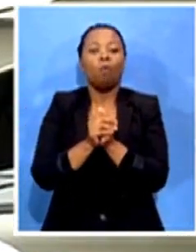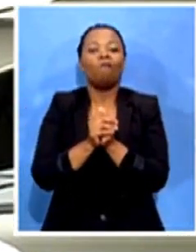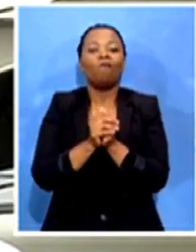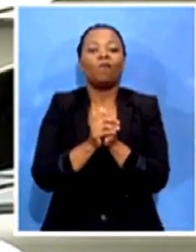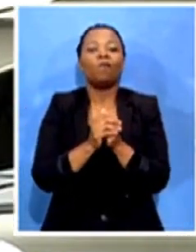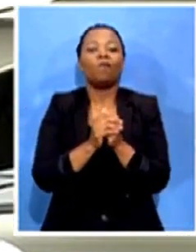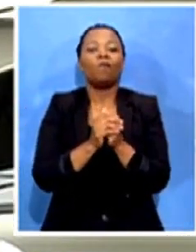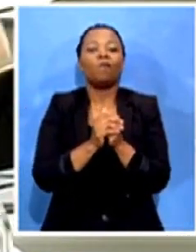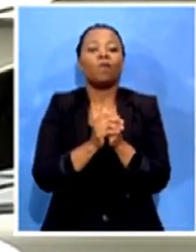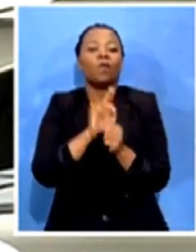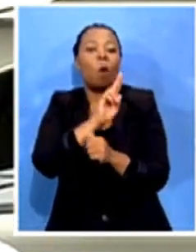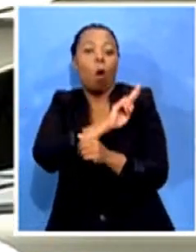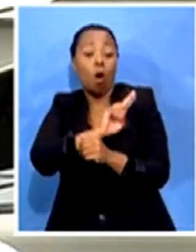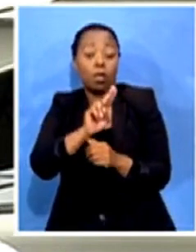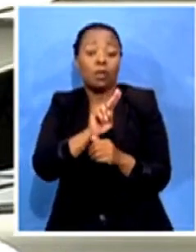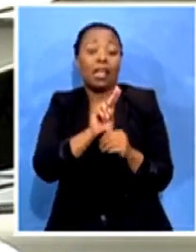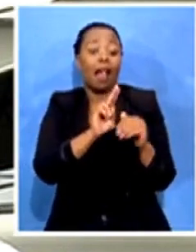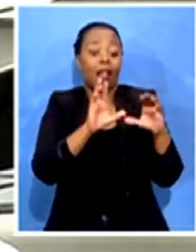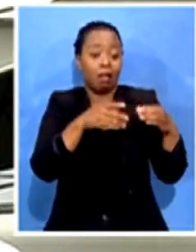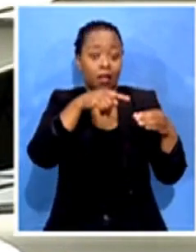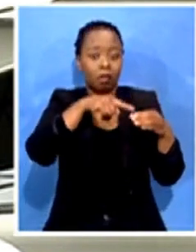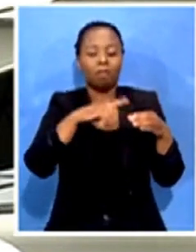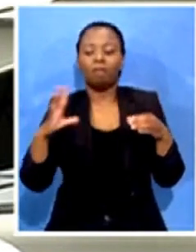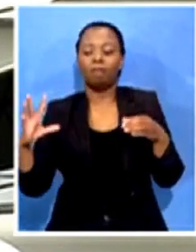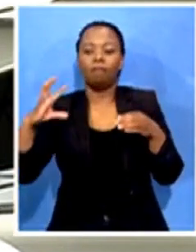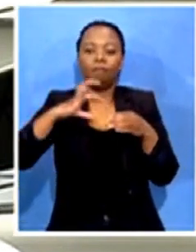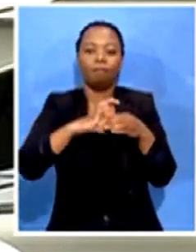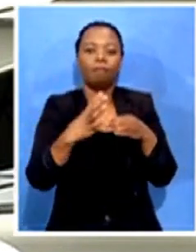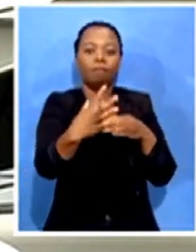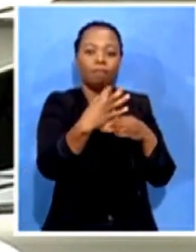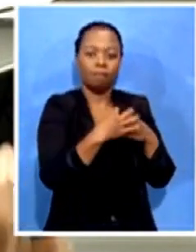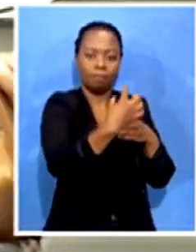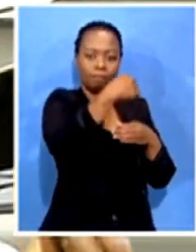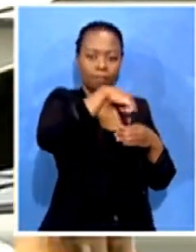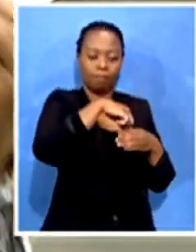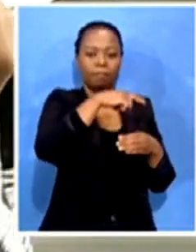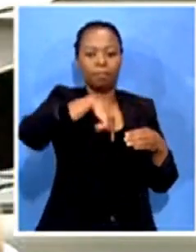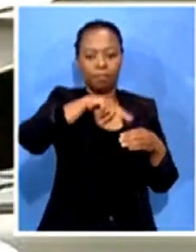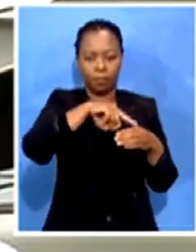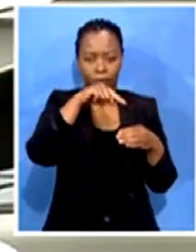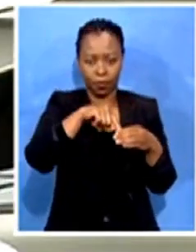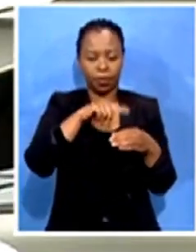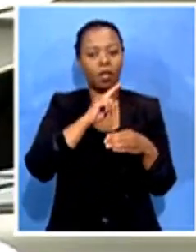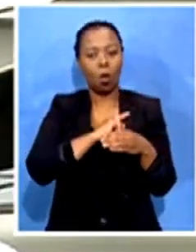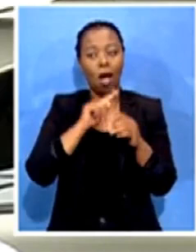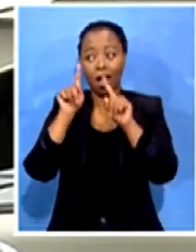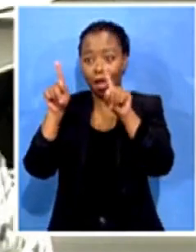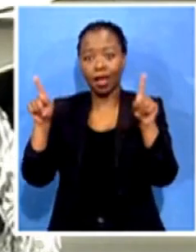district hospitals, because those have better, they have better facility, they are centers of